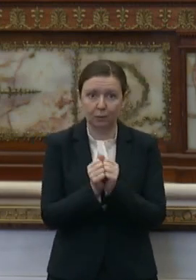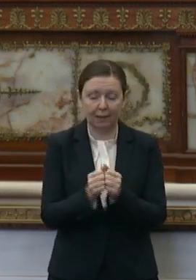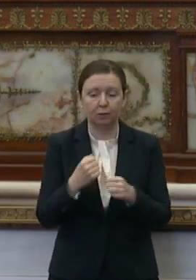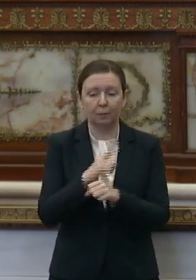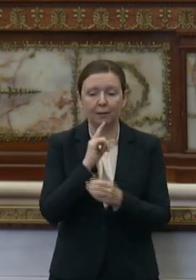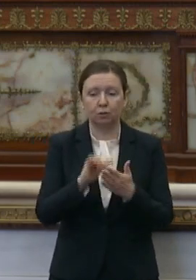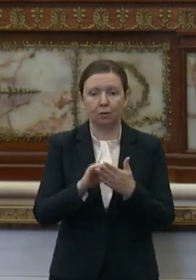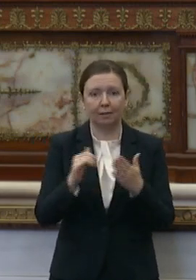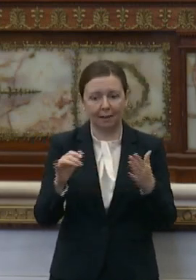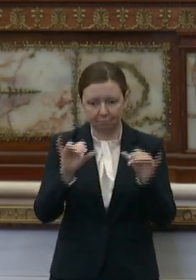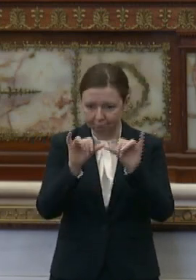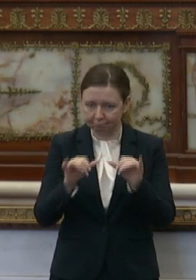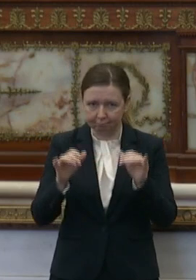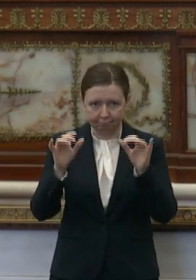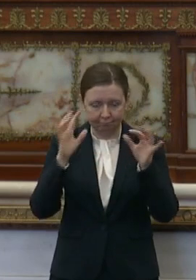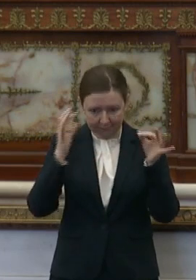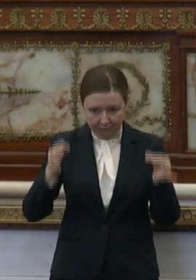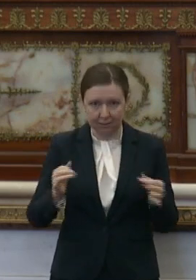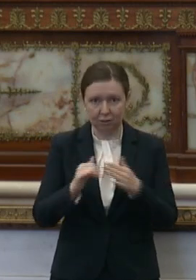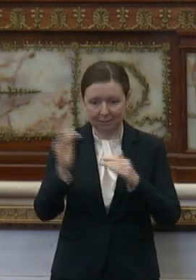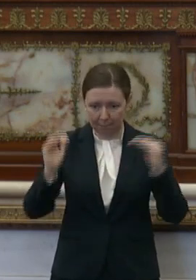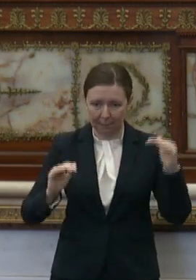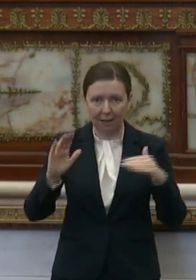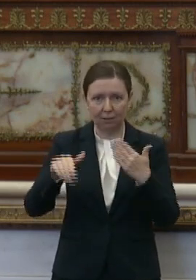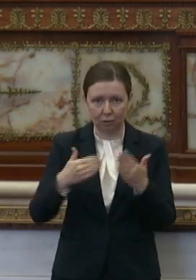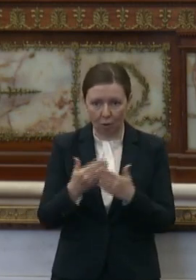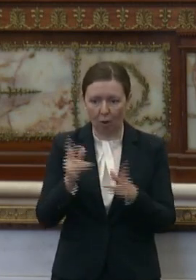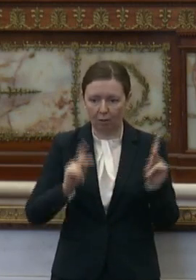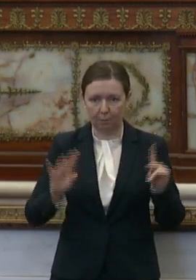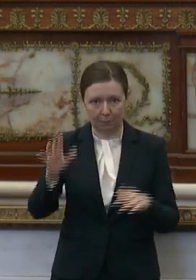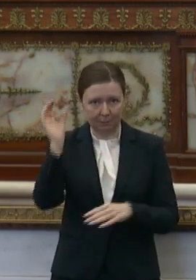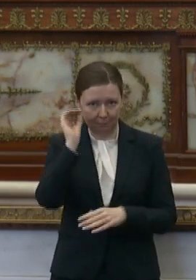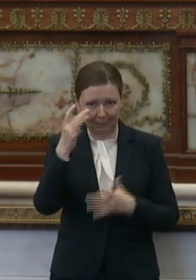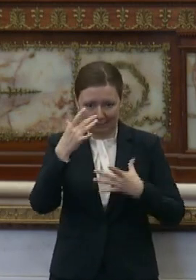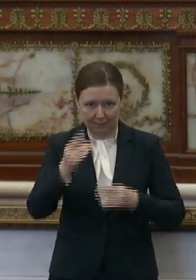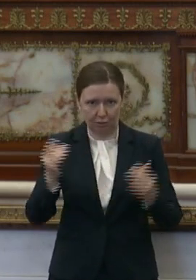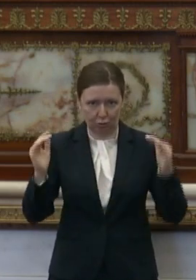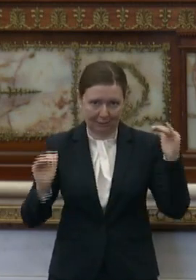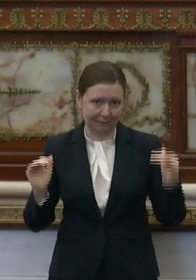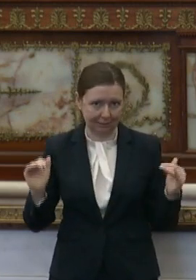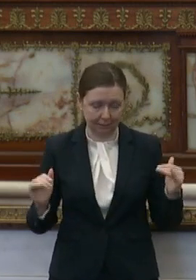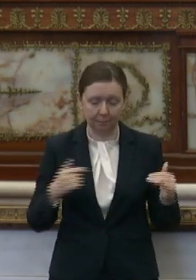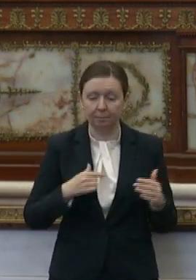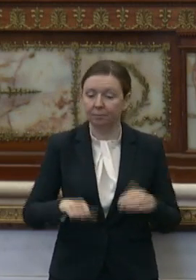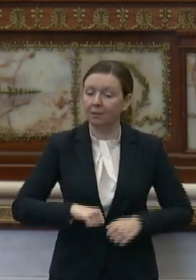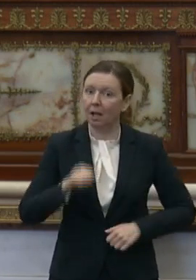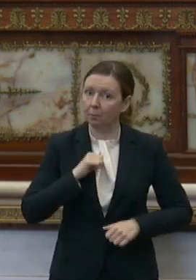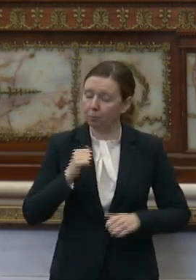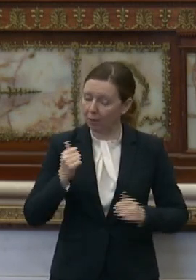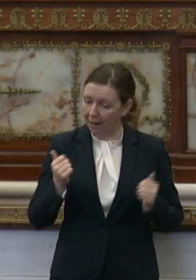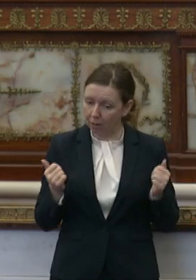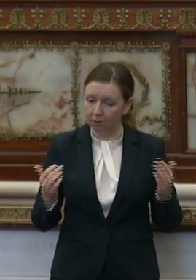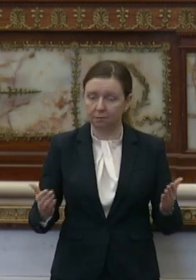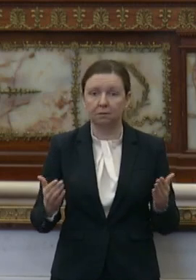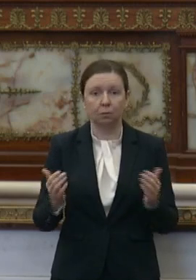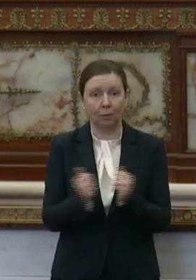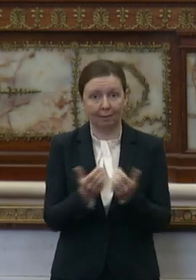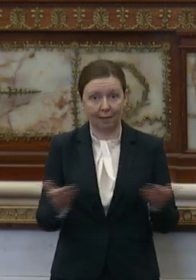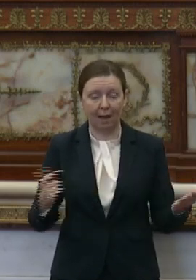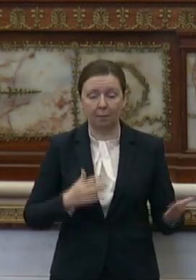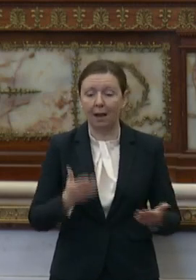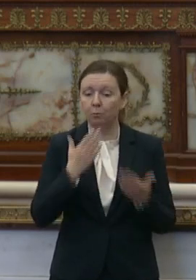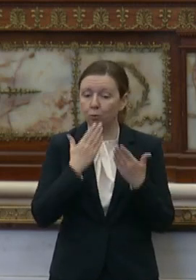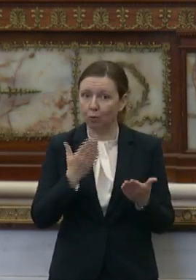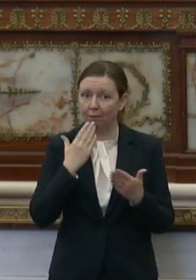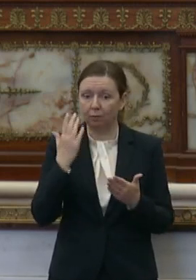sure that there are measured decisions that balance all the interests at stake. I'm proud to move these bills alongside of them. I'm grateful